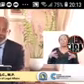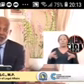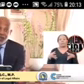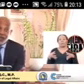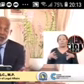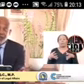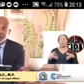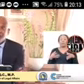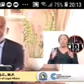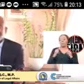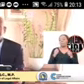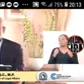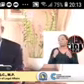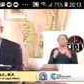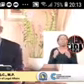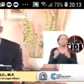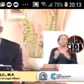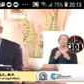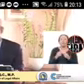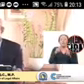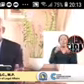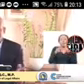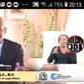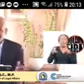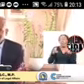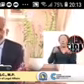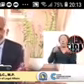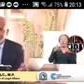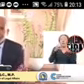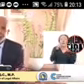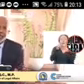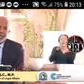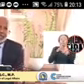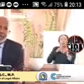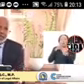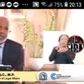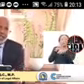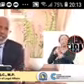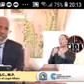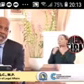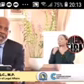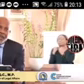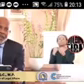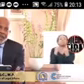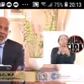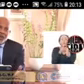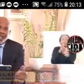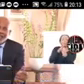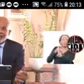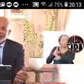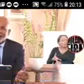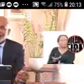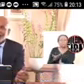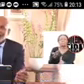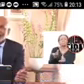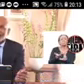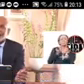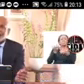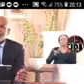vehicles on the road during the daylight hours, a lot of people moving about during the daylight hours, and we get the sense